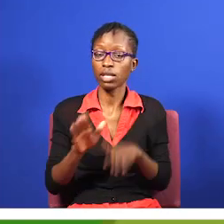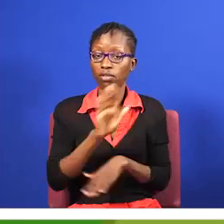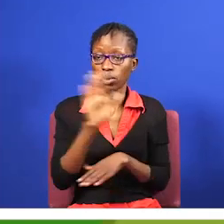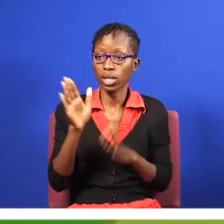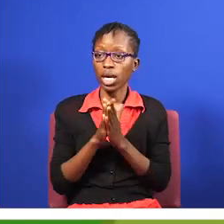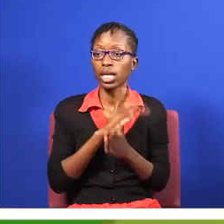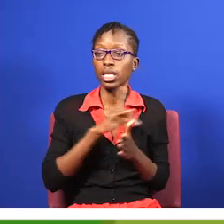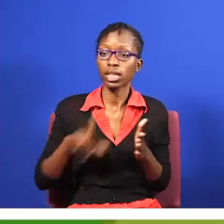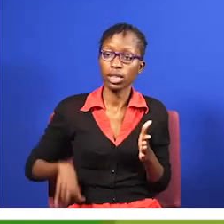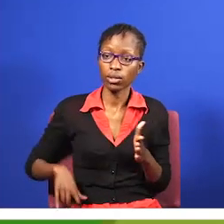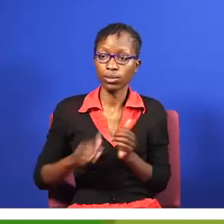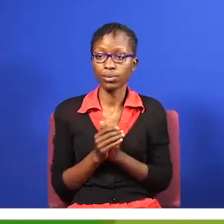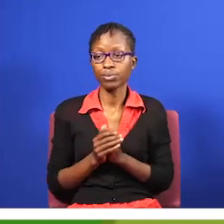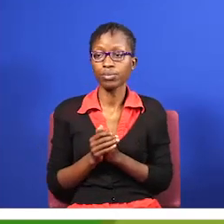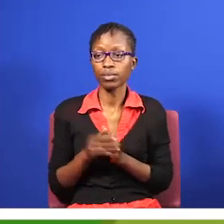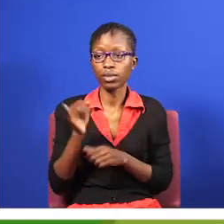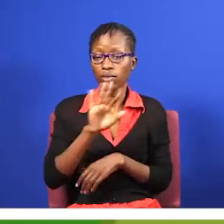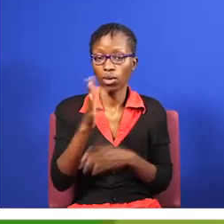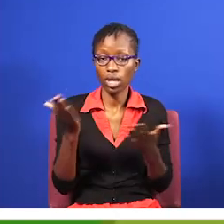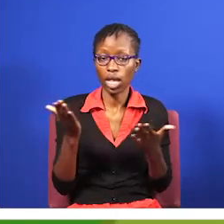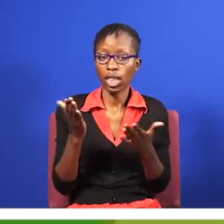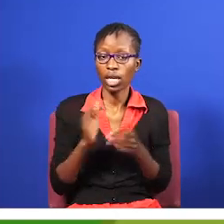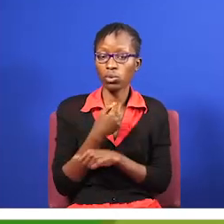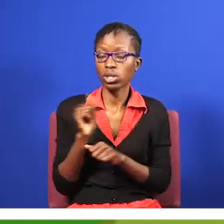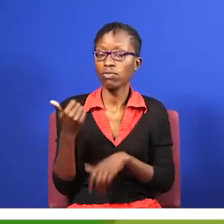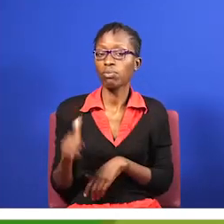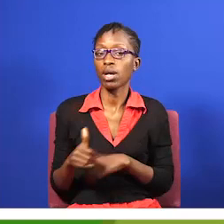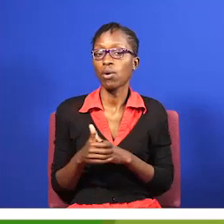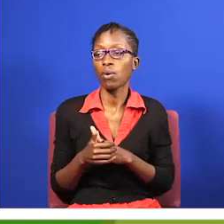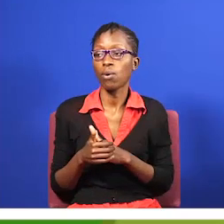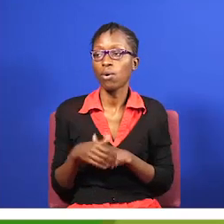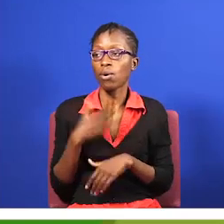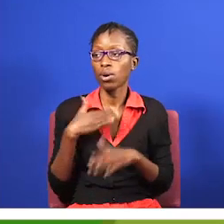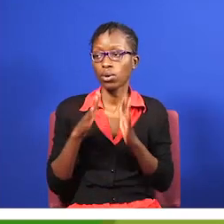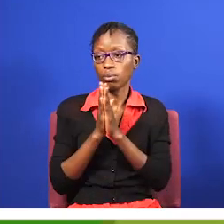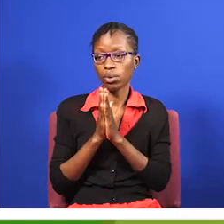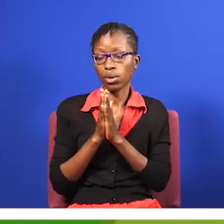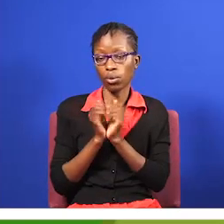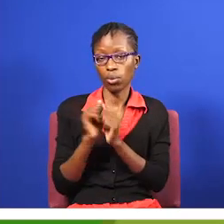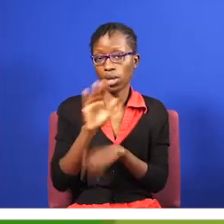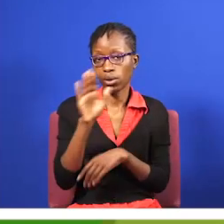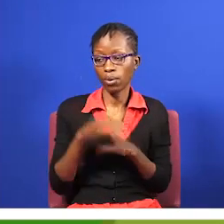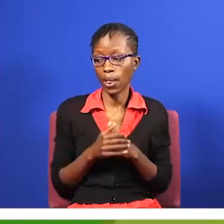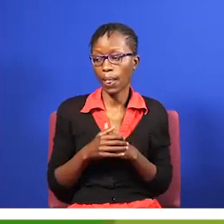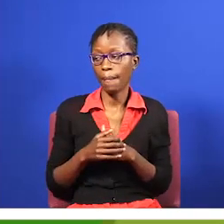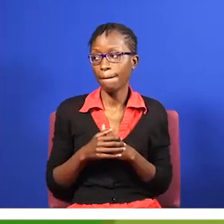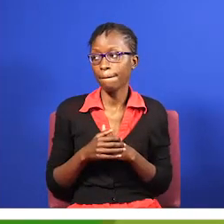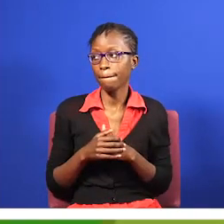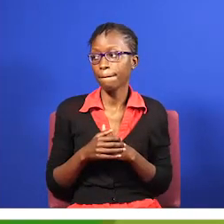Savior and Lord. So if you are there, you have not made that choice, I want to pray with you.